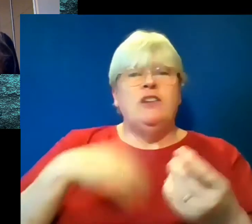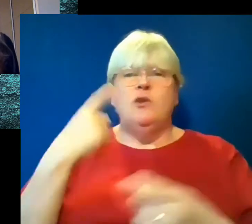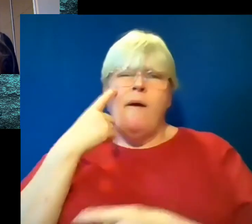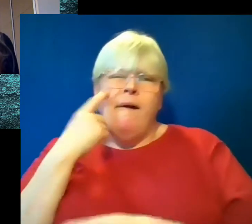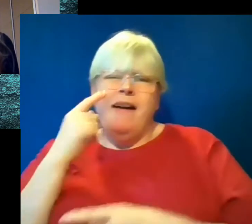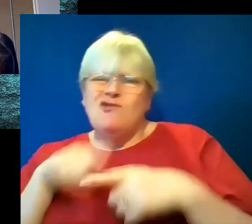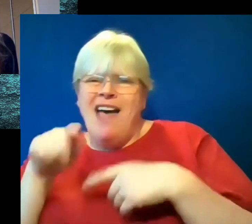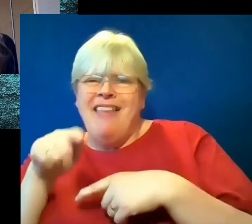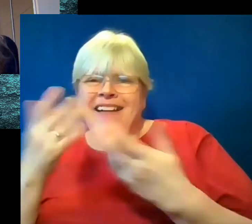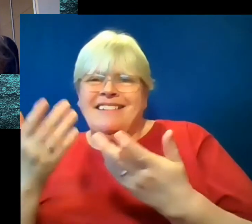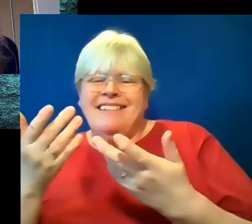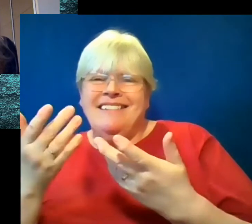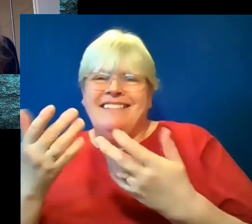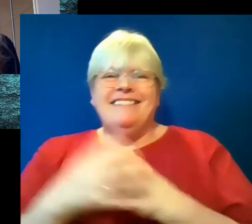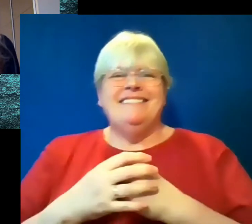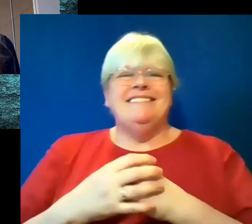try